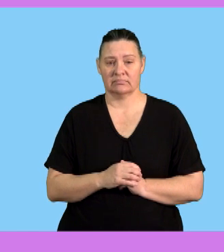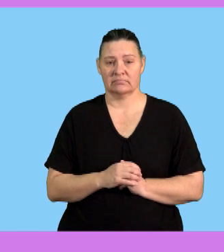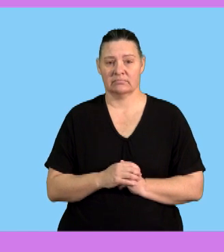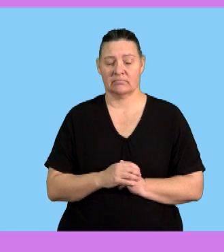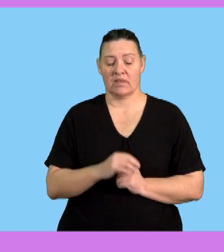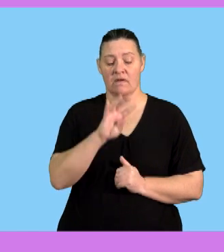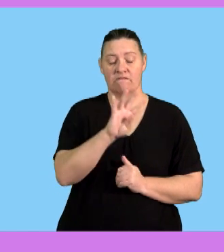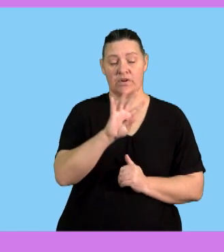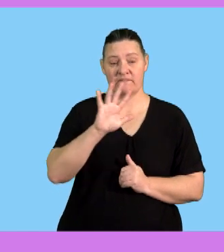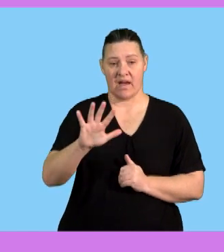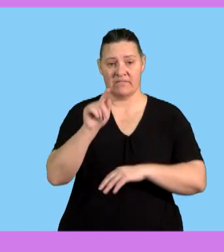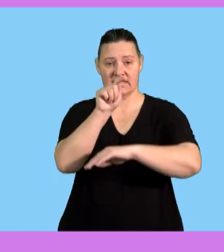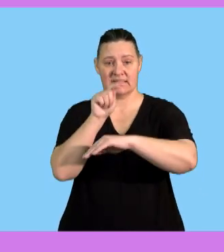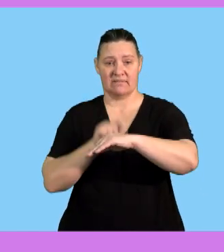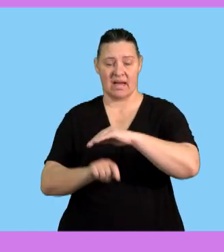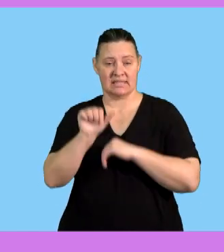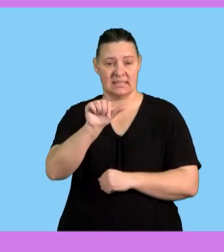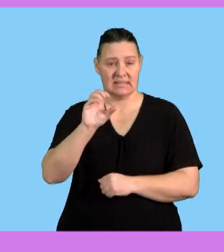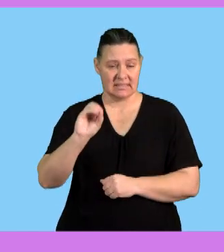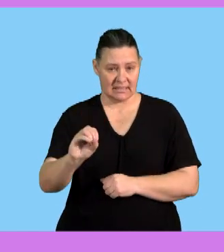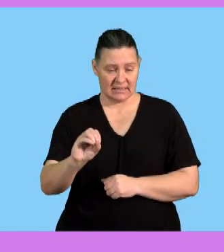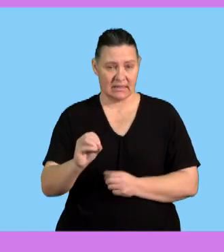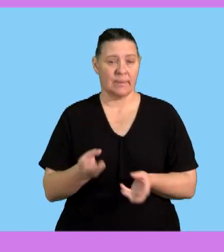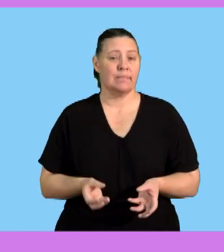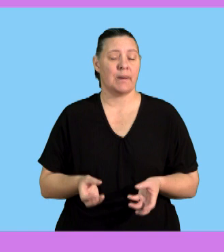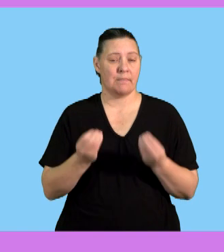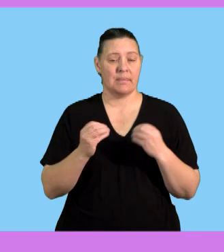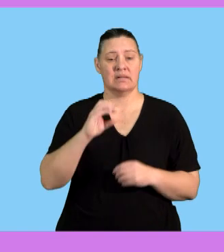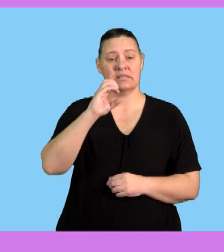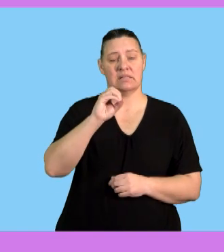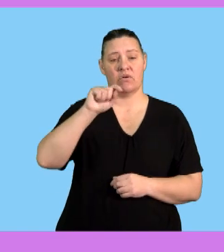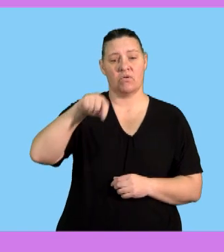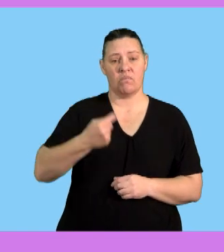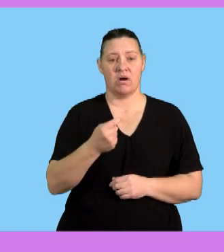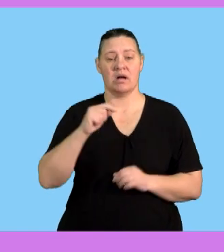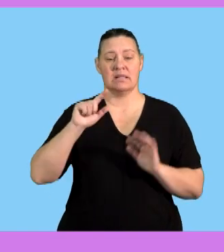if you divide 45 by 60, it will give you